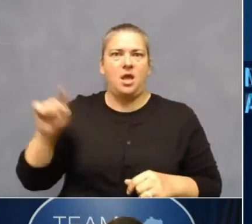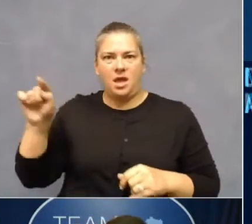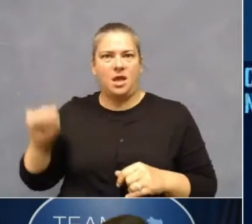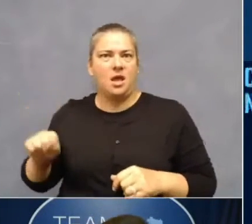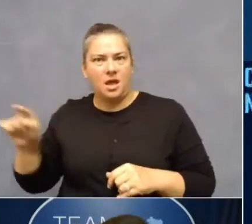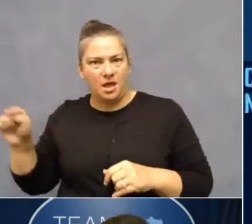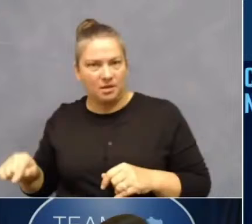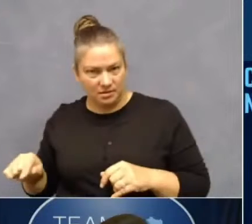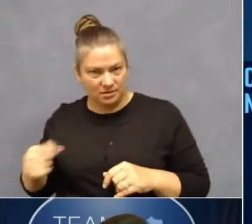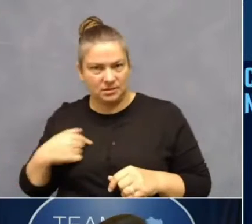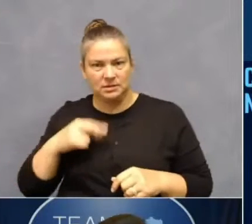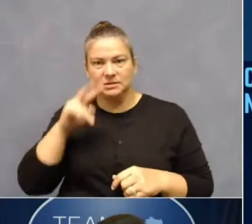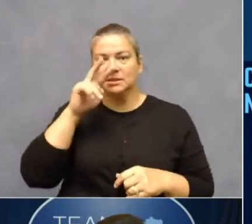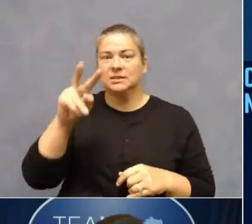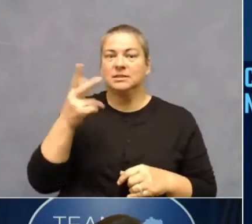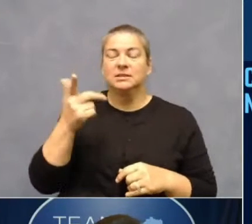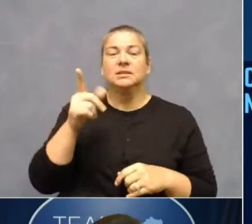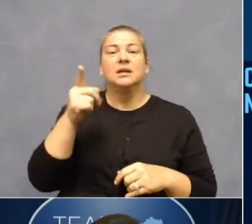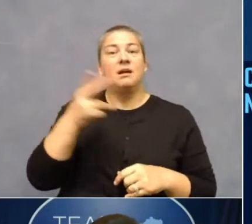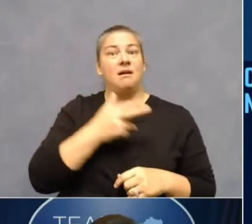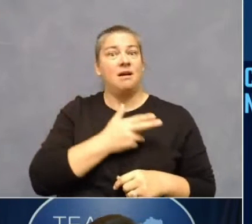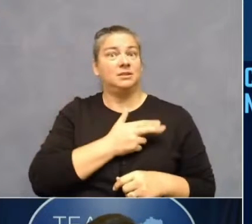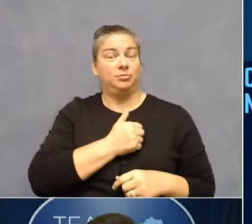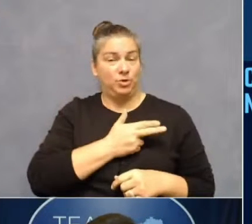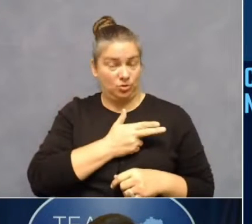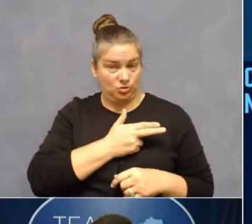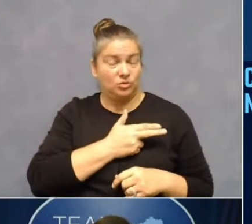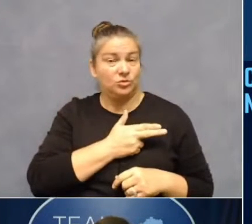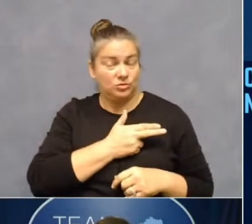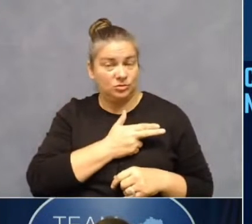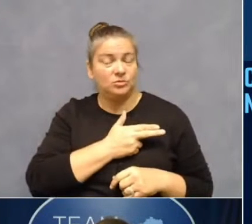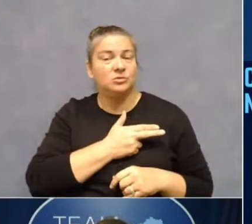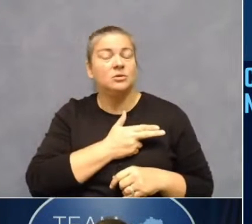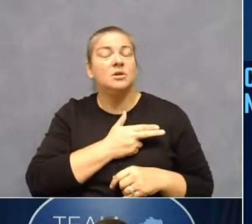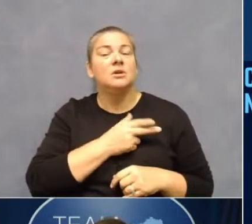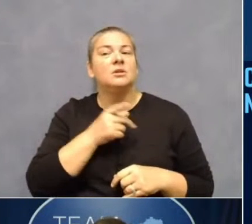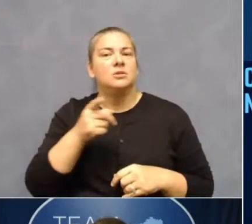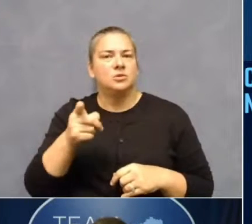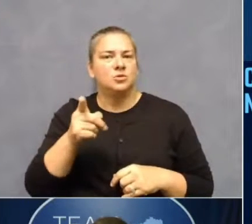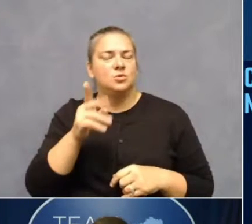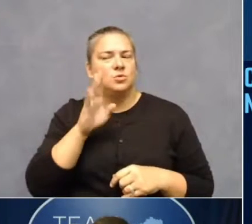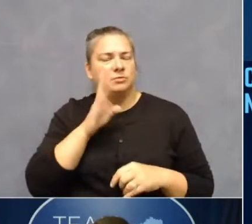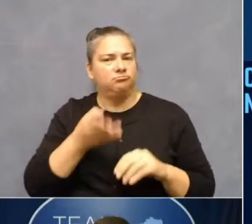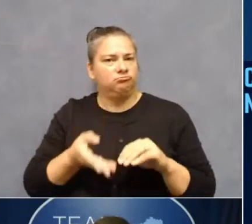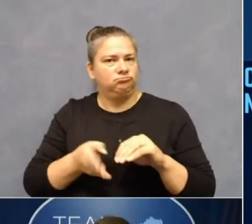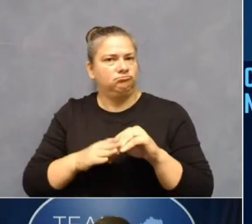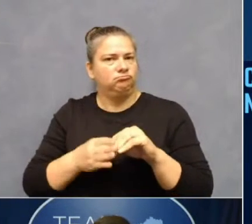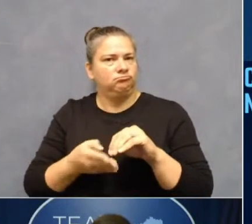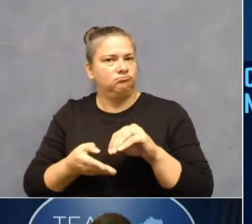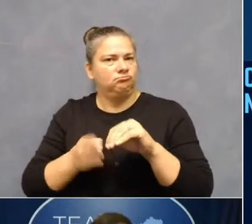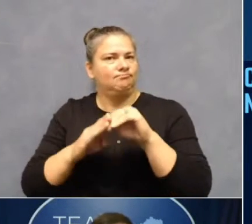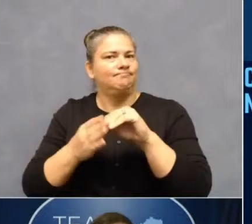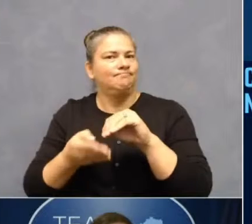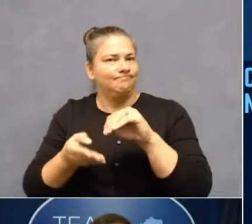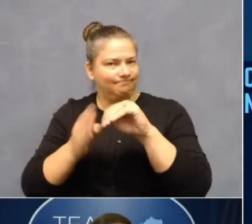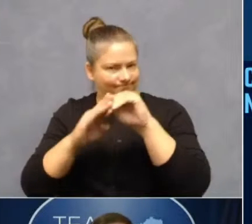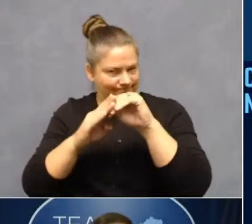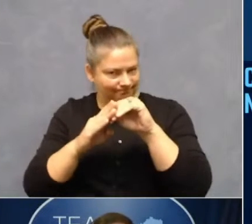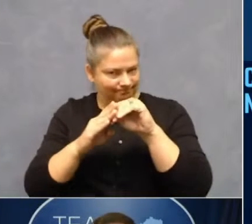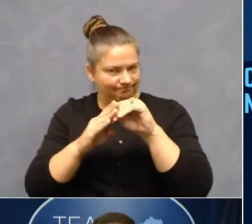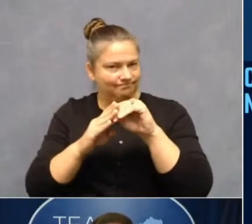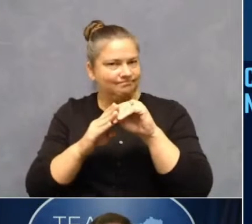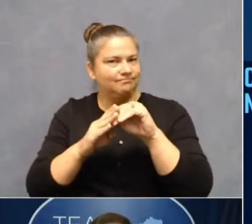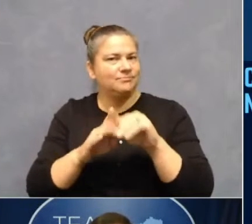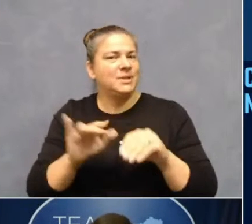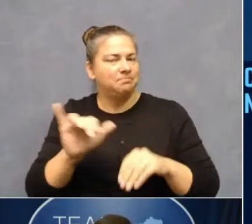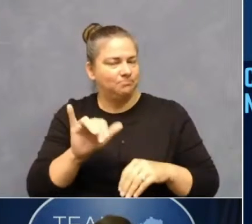are seeing hospitalizations start to significantly increase again. And remember, while